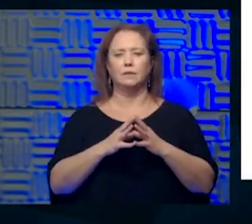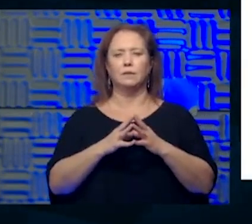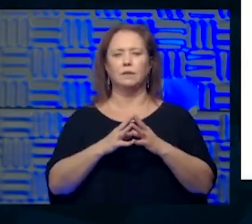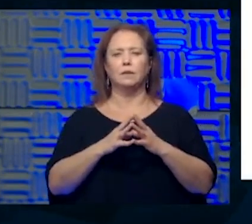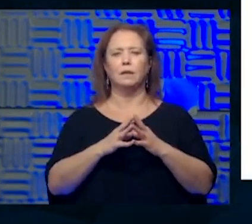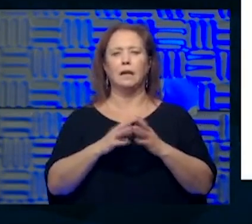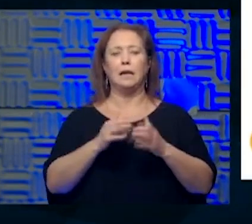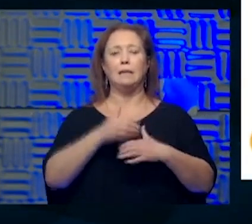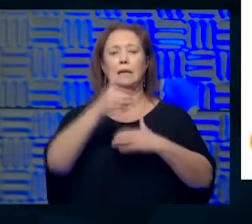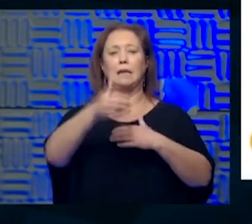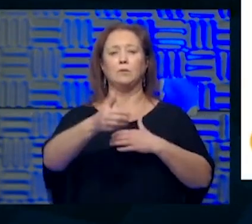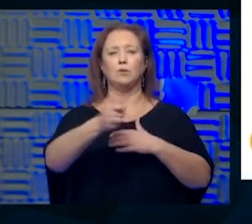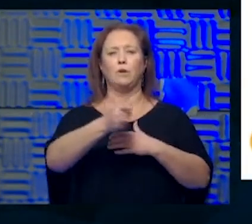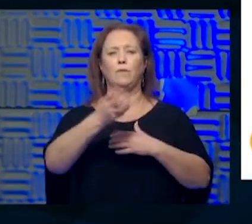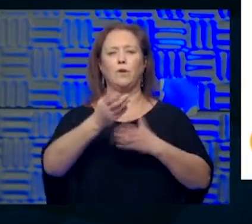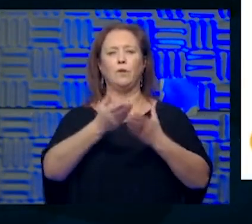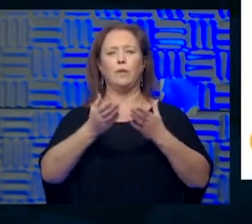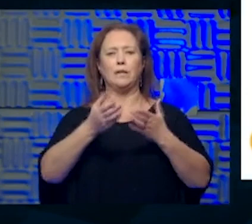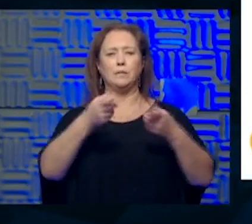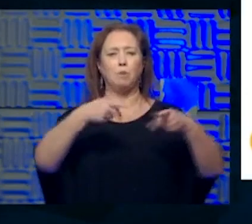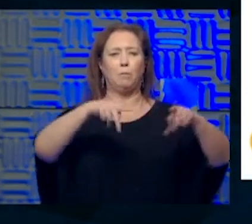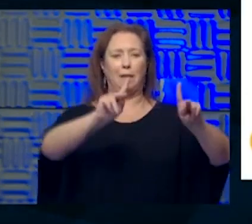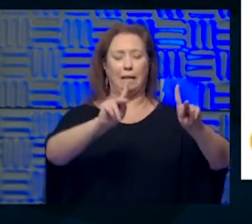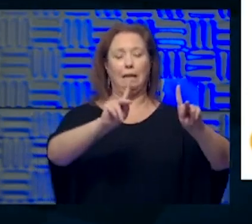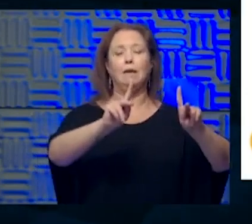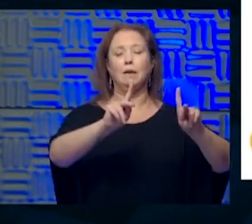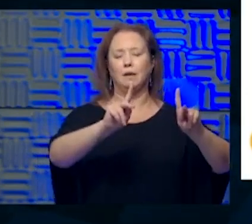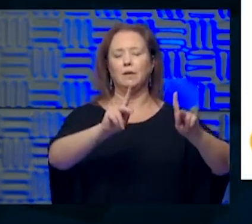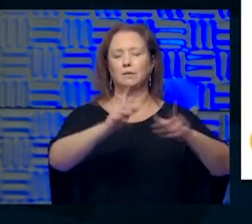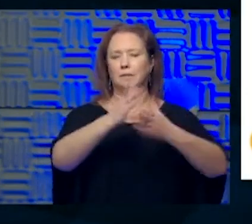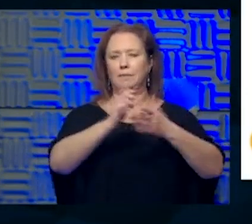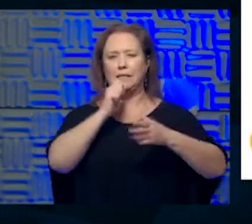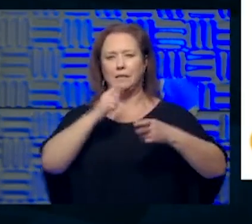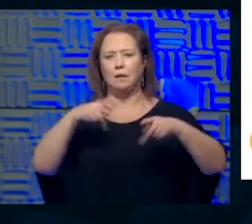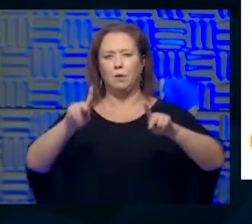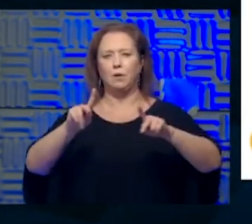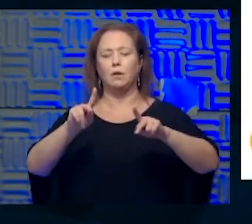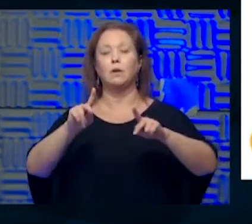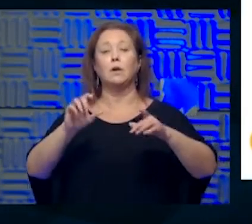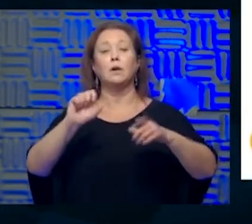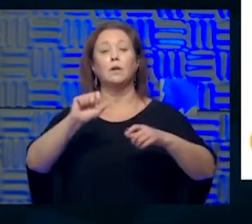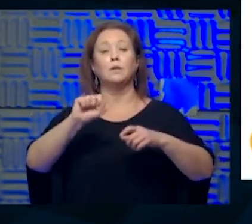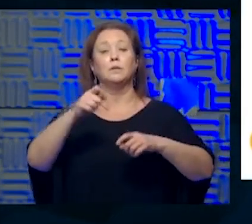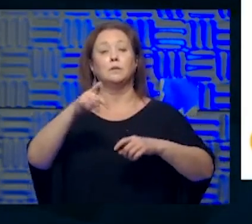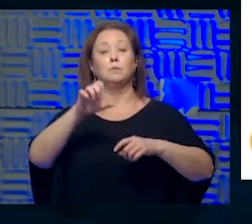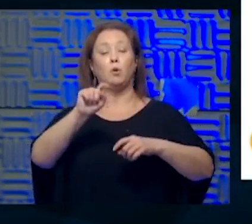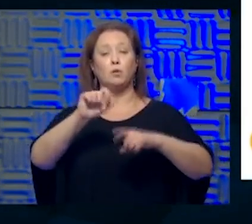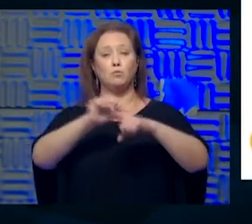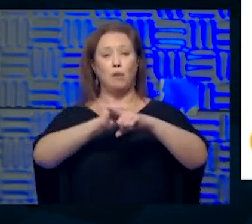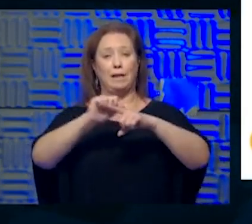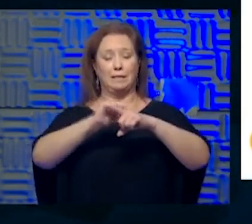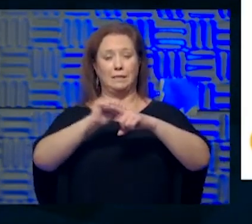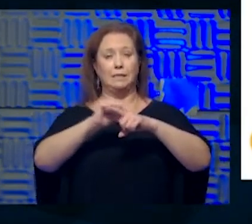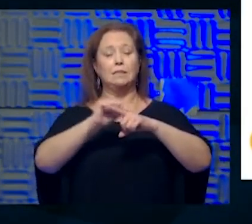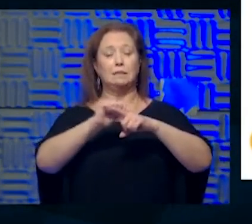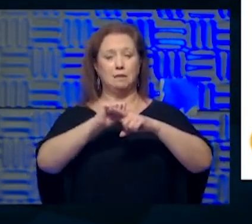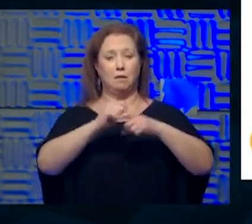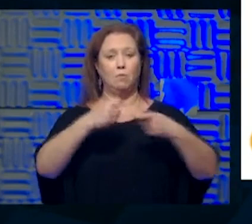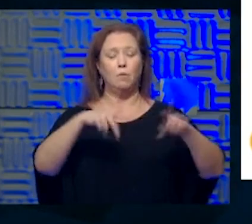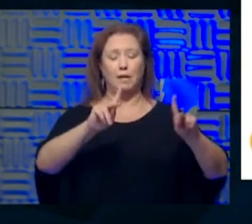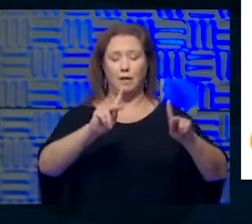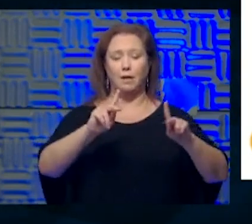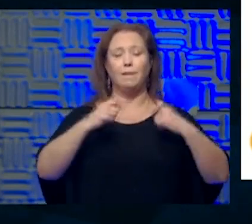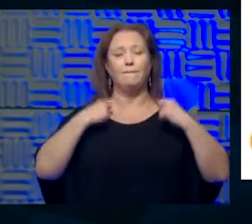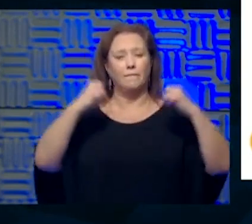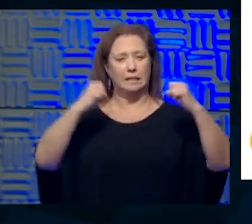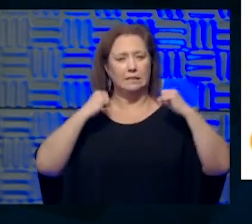The next one shows a couple things that are allowed and aren't allowed. Organized sports practices are allowed now. Fitness centers with social distancing are